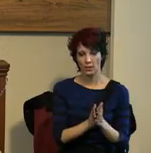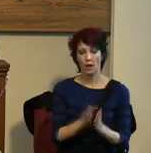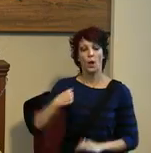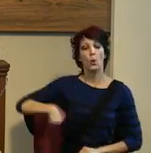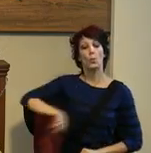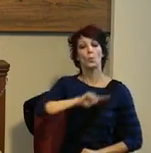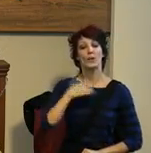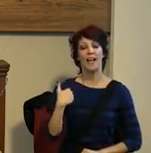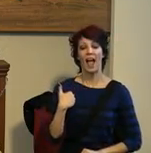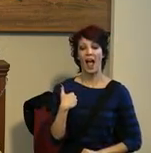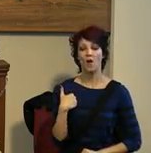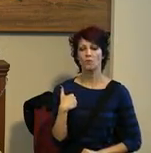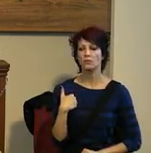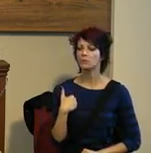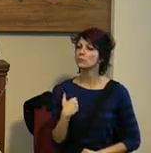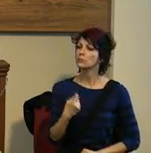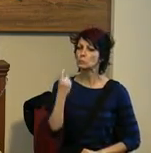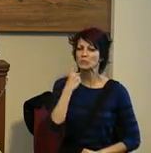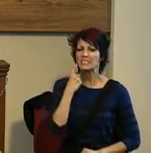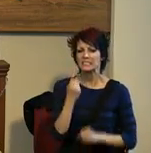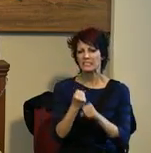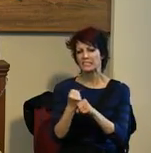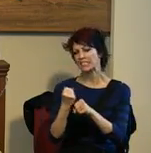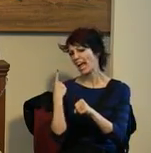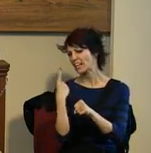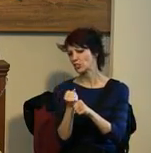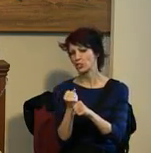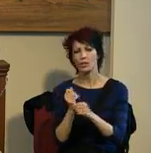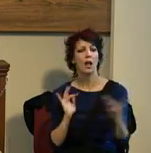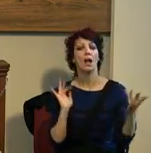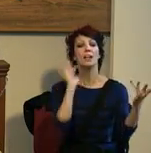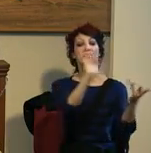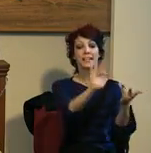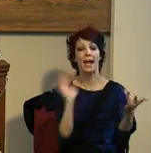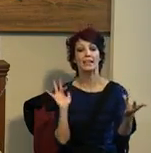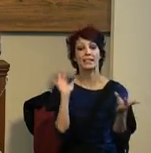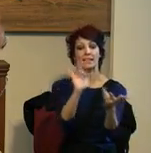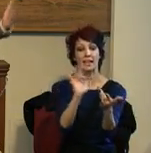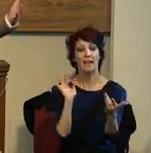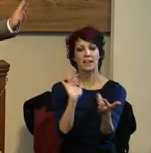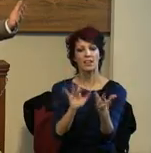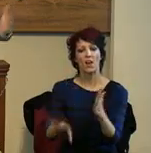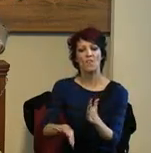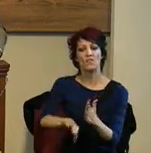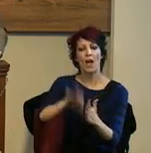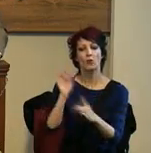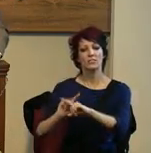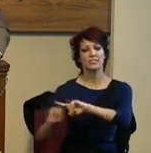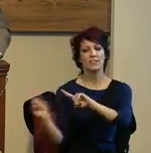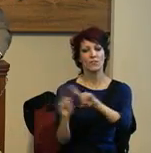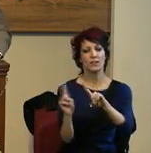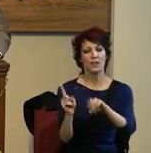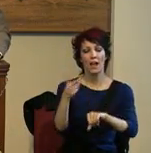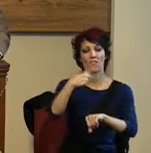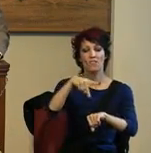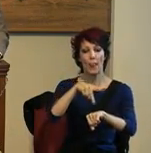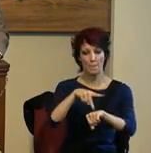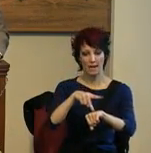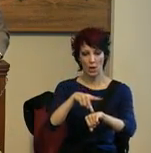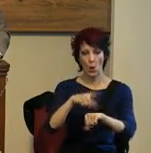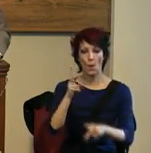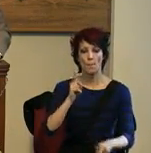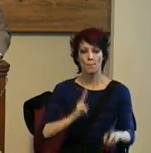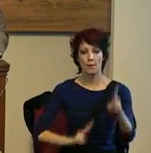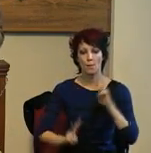have uh certainly over the last year or so have really reached out and have found a number of Filipino peoples who are joining us with